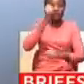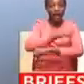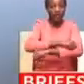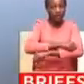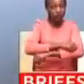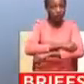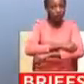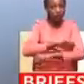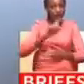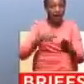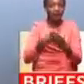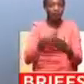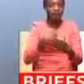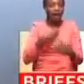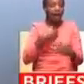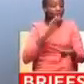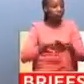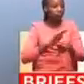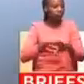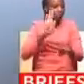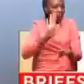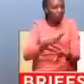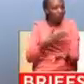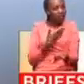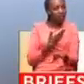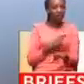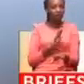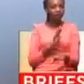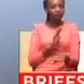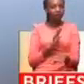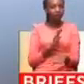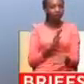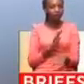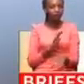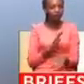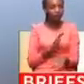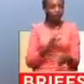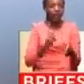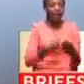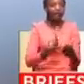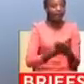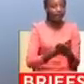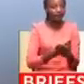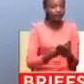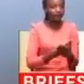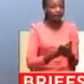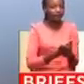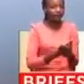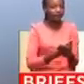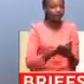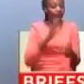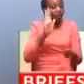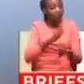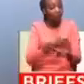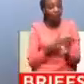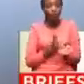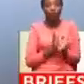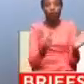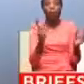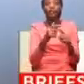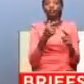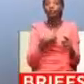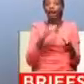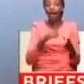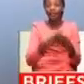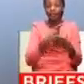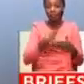know, doing music, and amazingly, you know, music's doors just kind of opened up for me, and I was able to